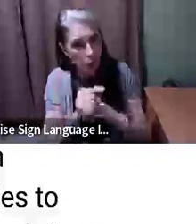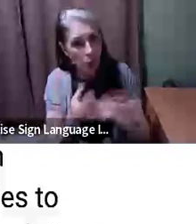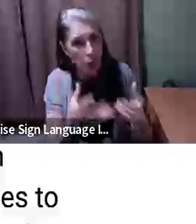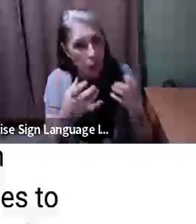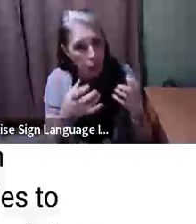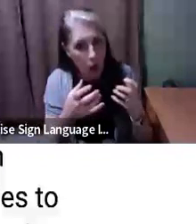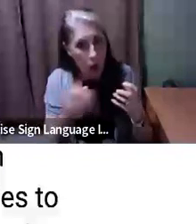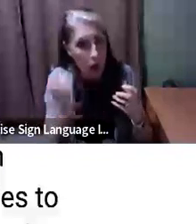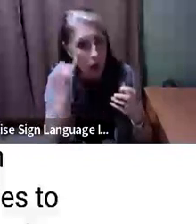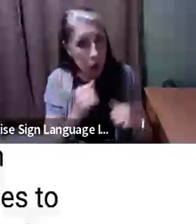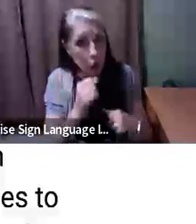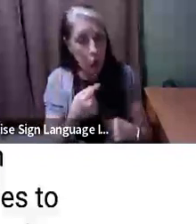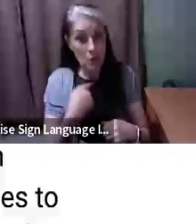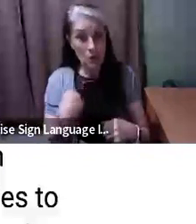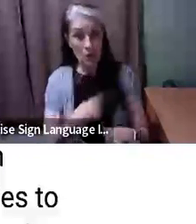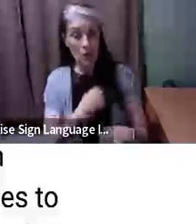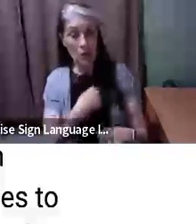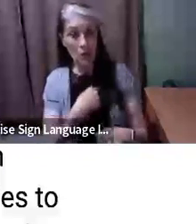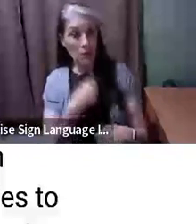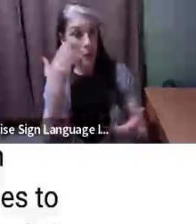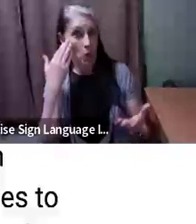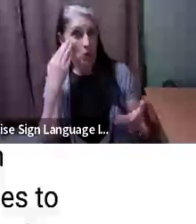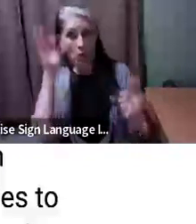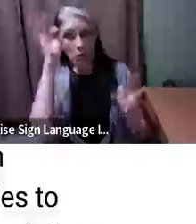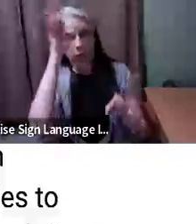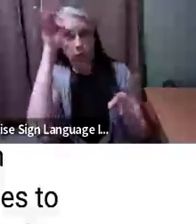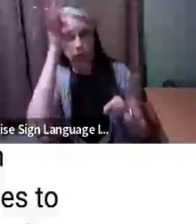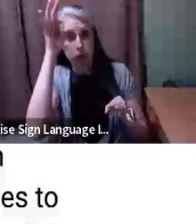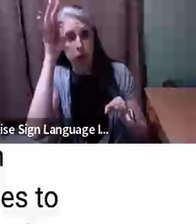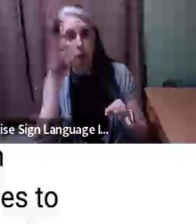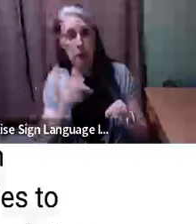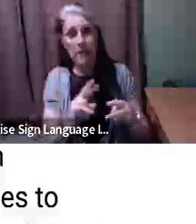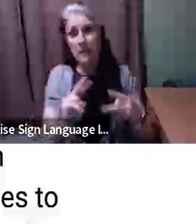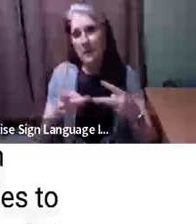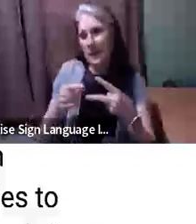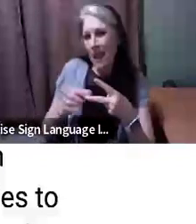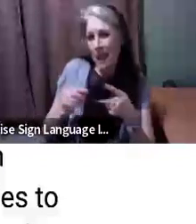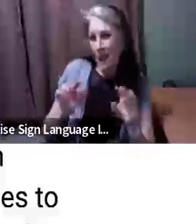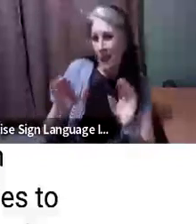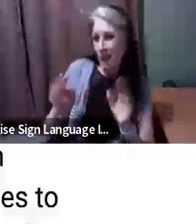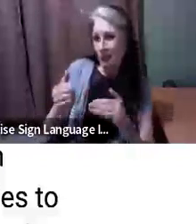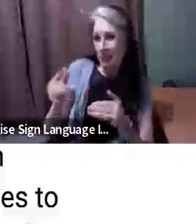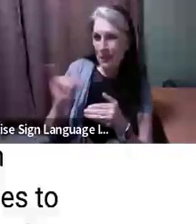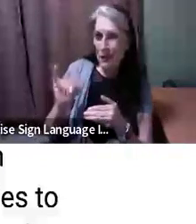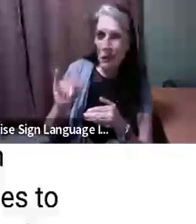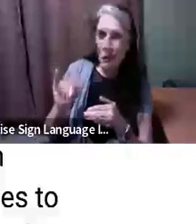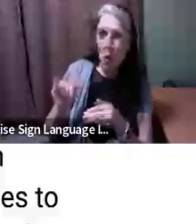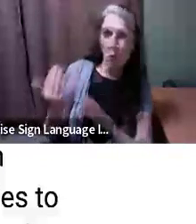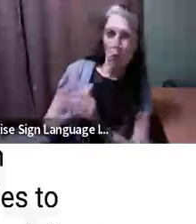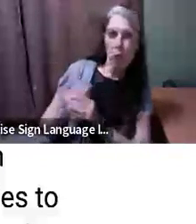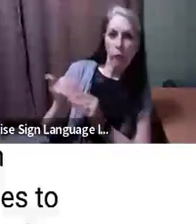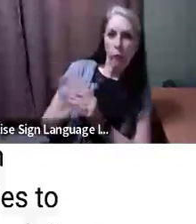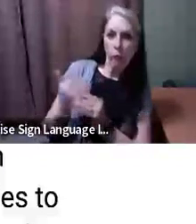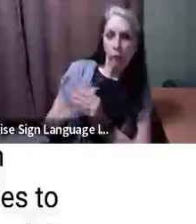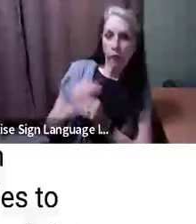And if you don't tell us, we won't know. But the second one makes it seem like we're being put out by you asking.